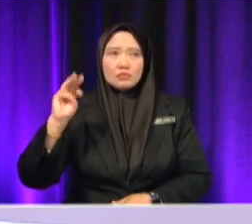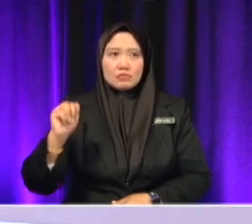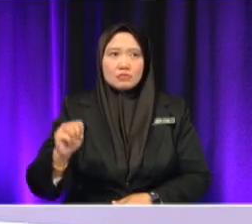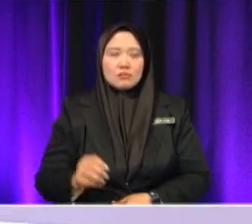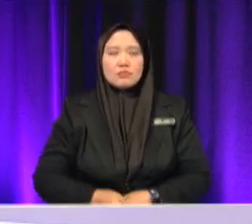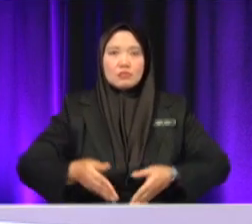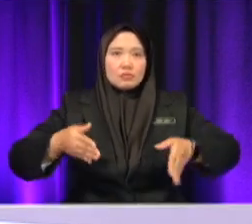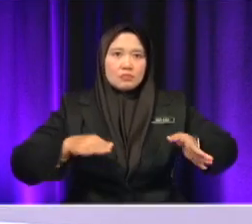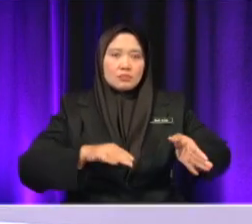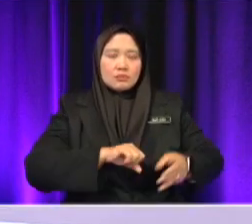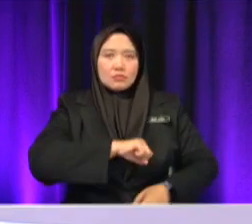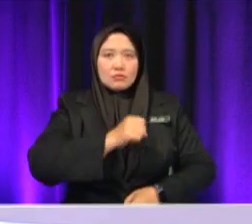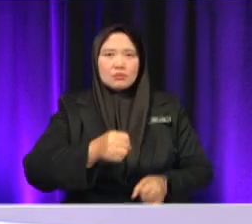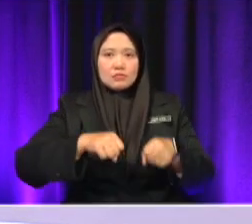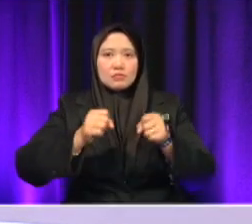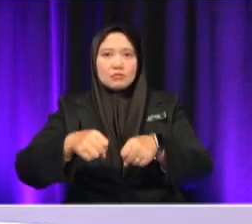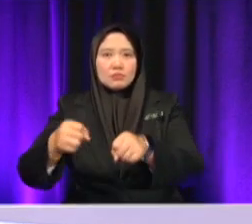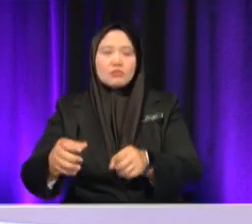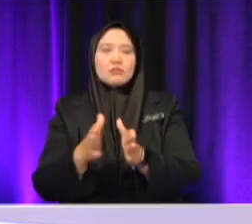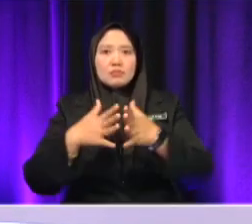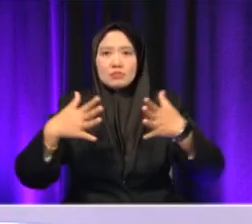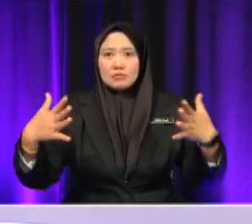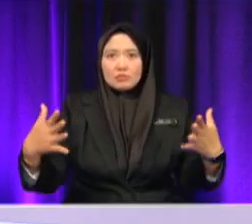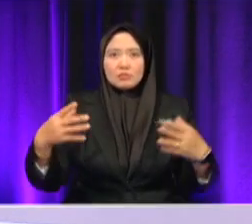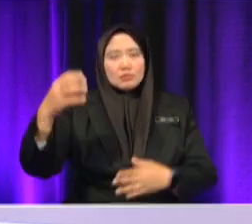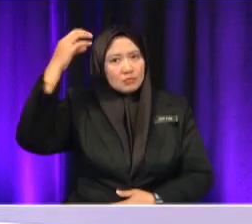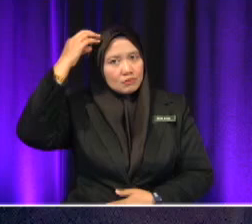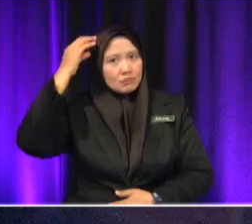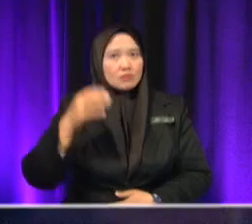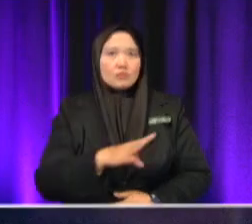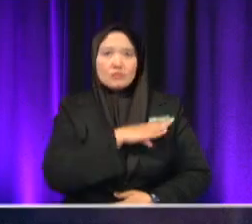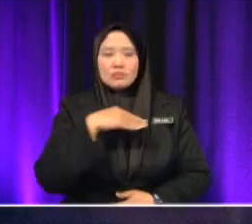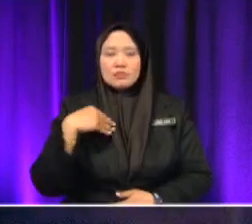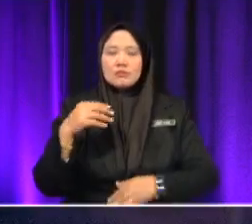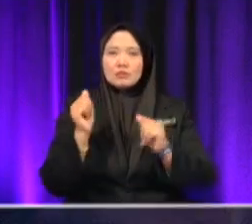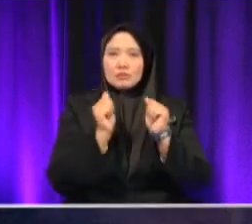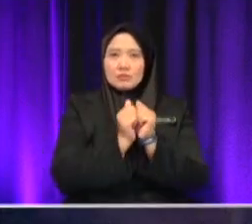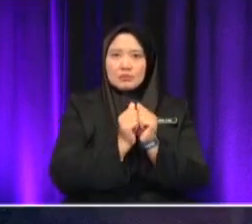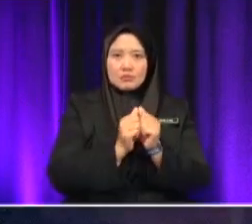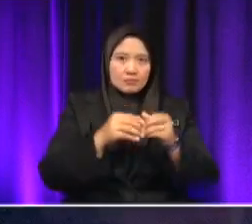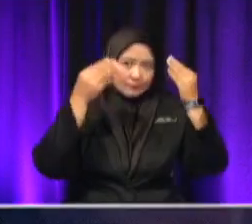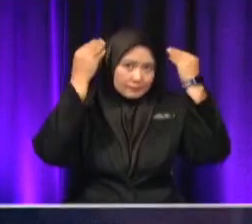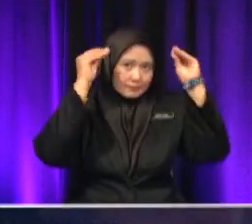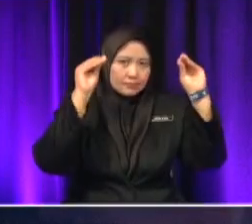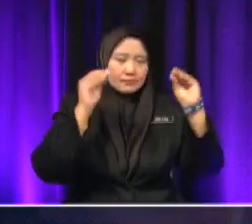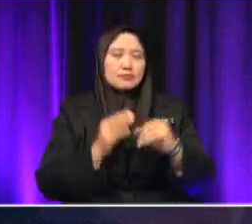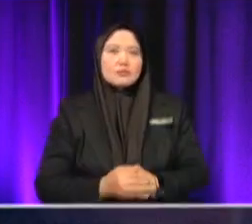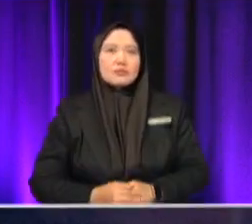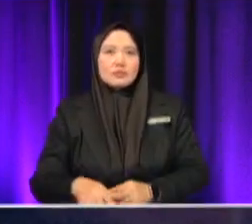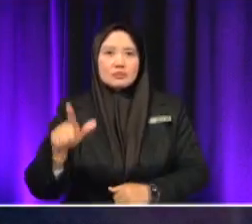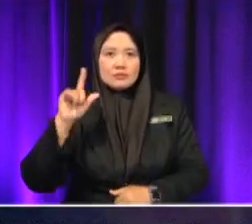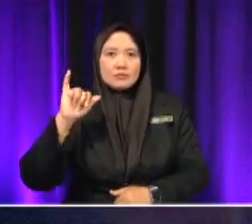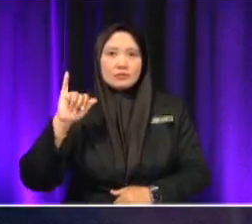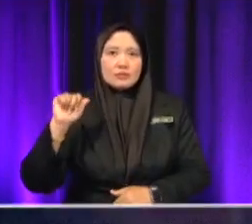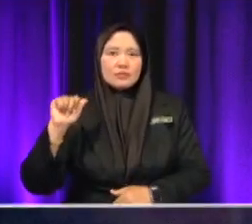Akila, Amira and Adriana. Now, we're also here with our lovely teacher Liana. How about this segment? How are we going to proceed with this